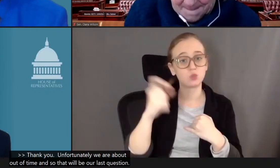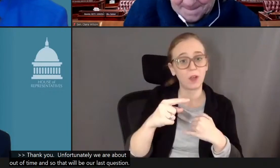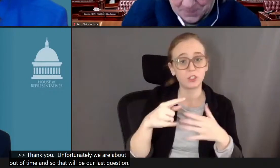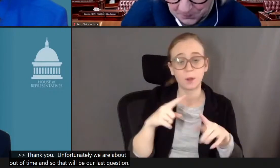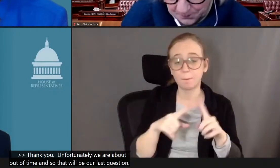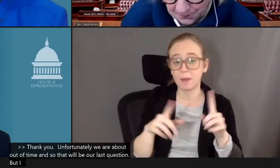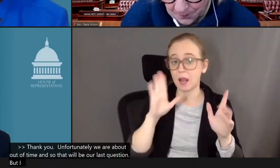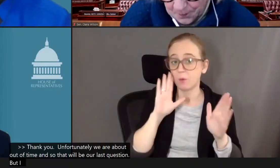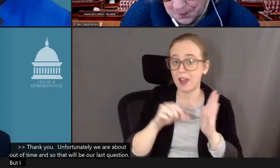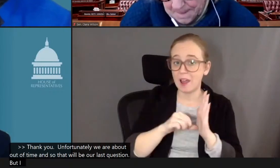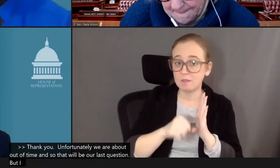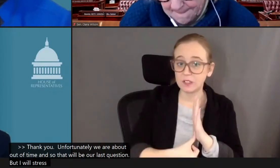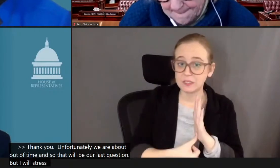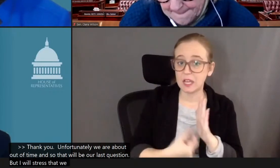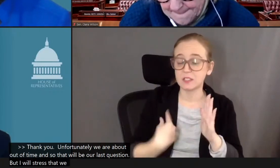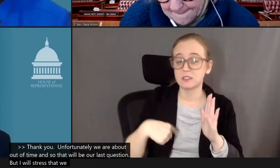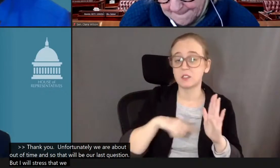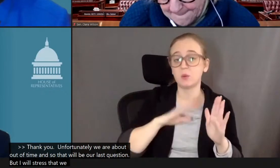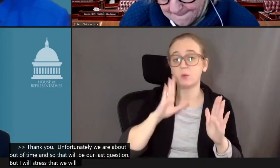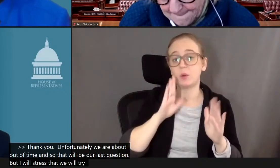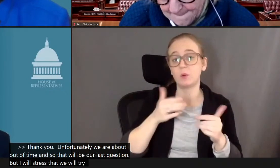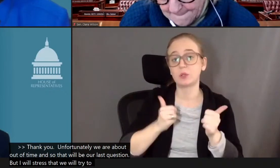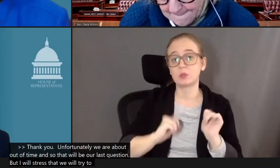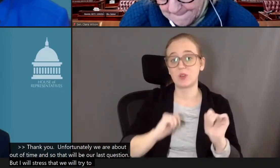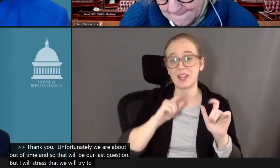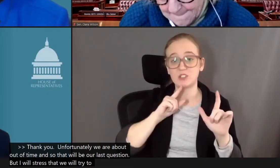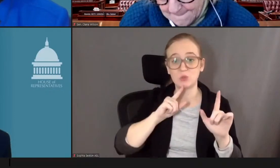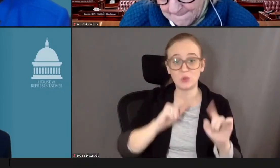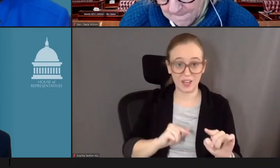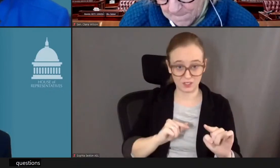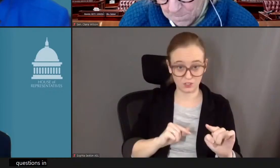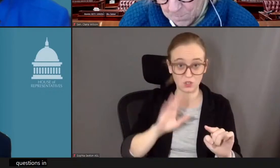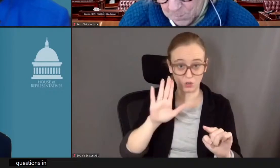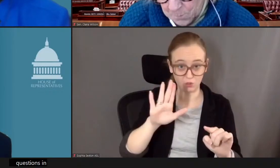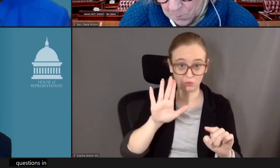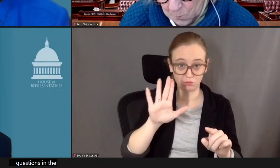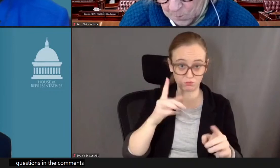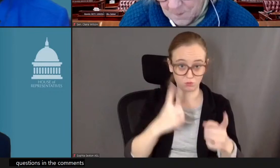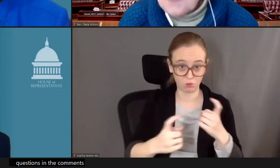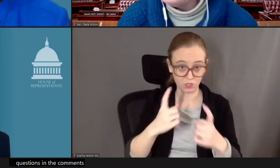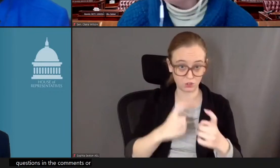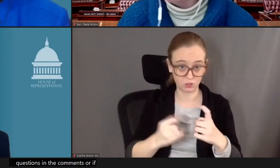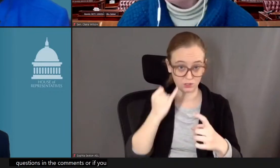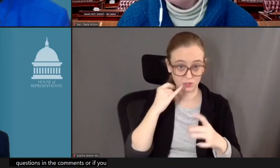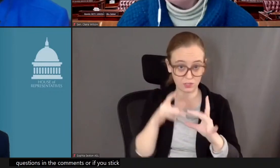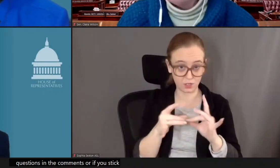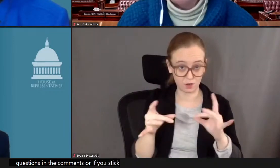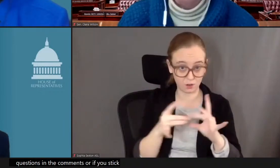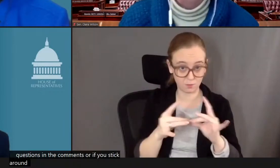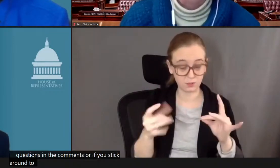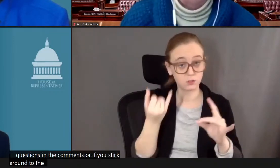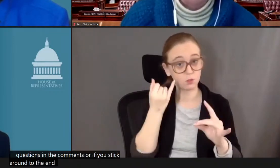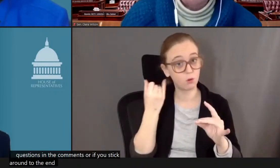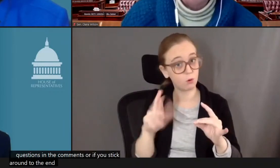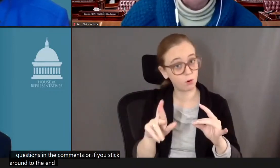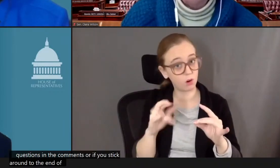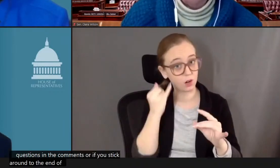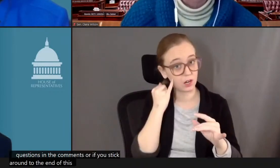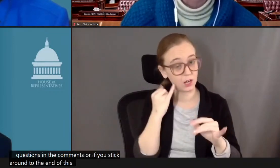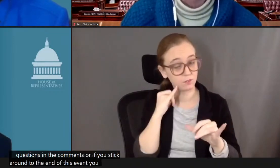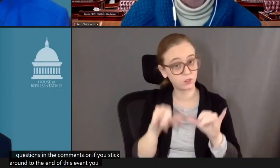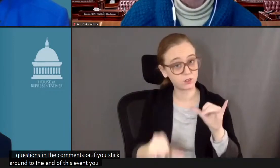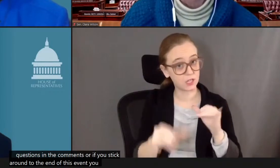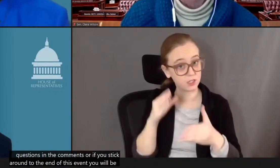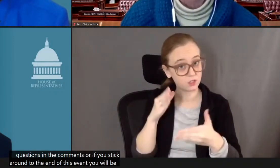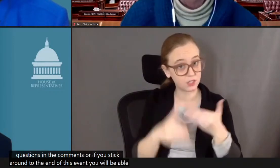that we will try to answer questions in the comments, or if you stick around to the end of this event, you will be able to